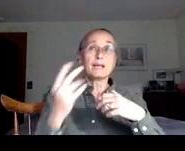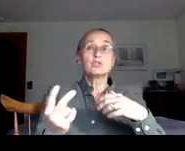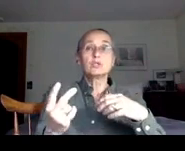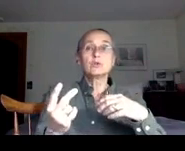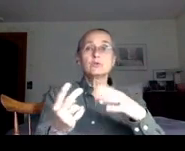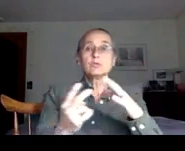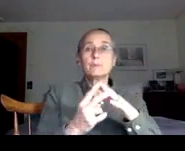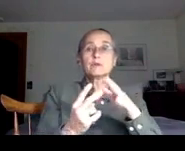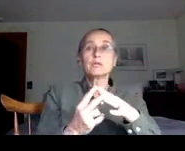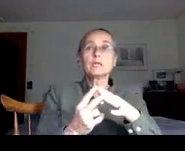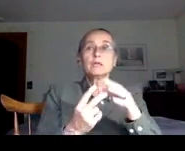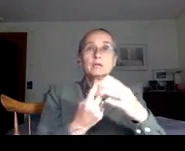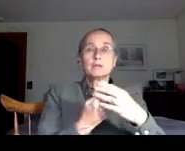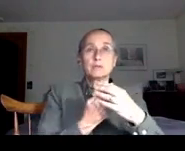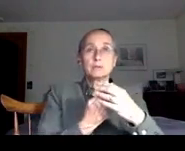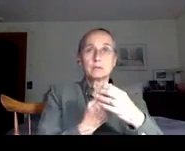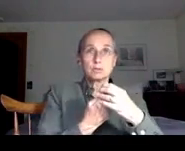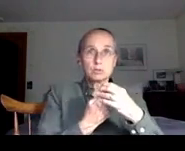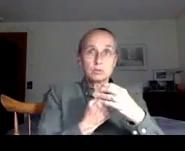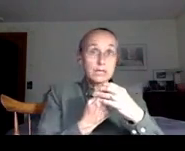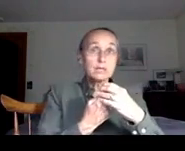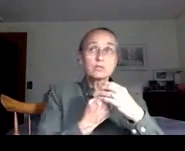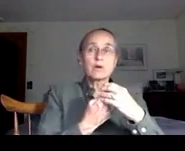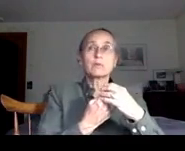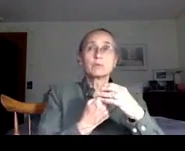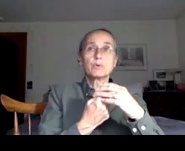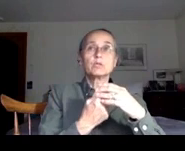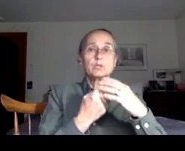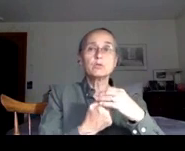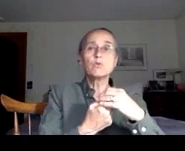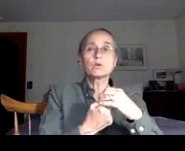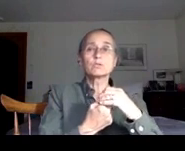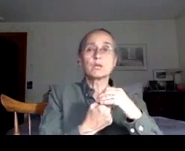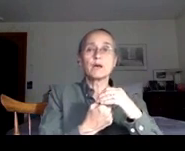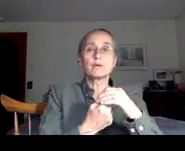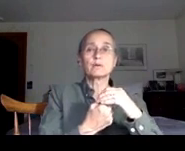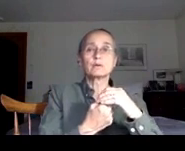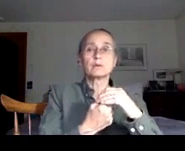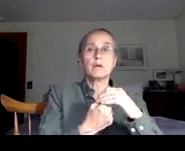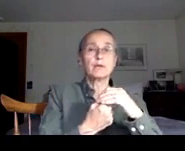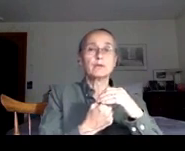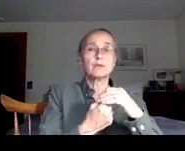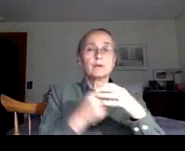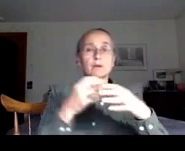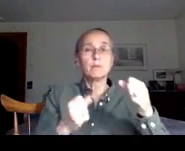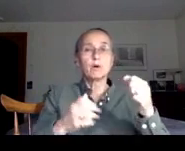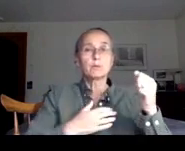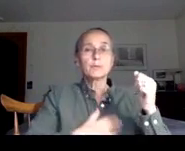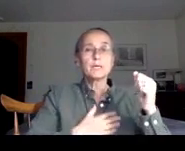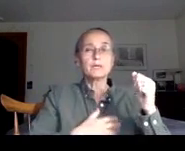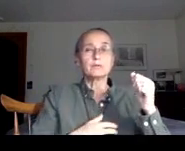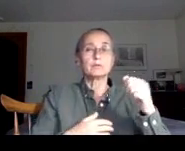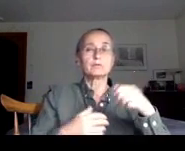By age 2, typically kids are able to put 2 words together, as in